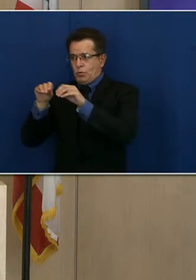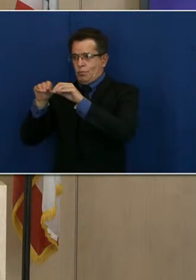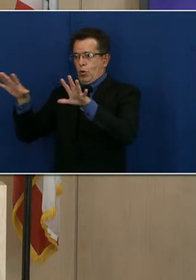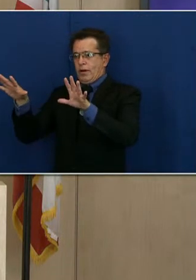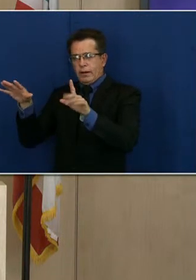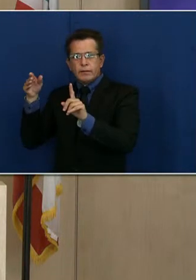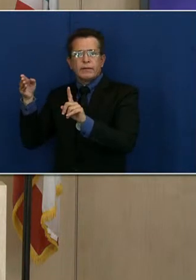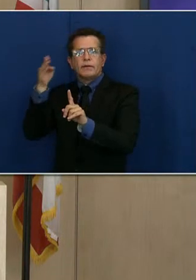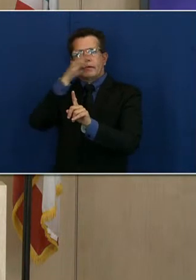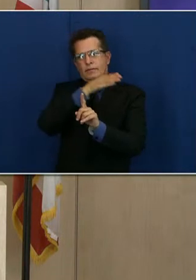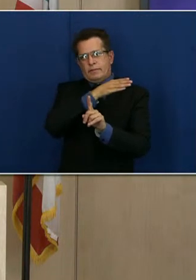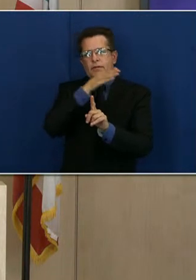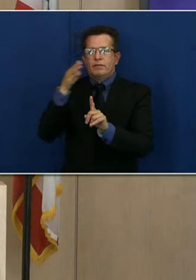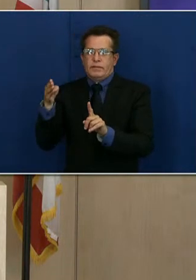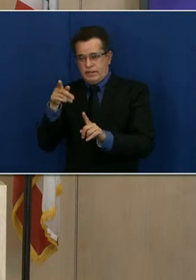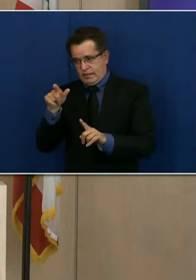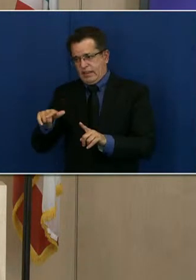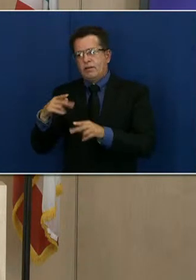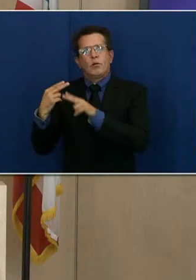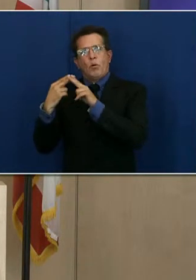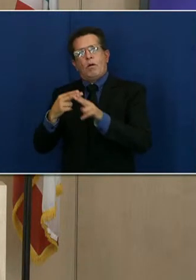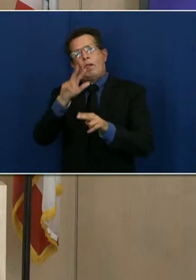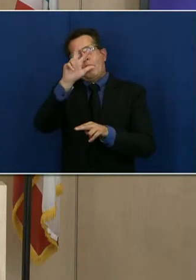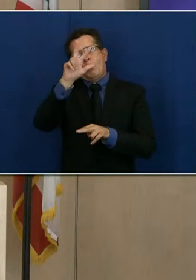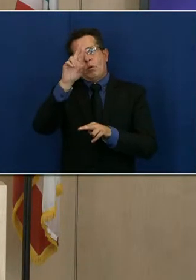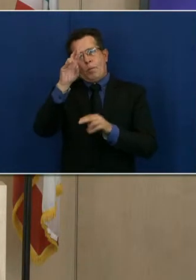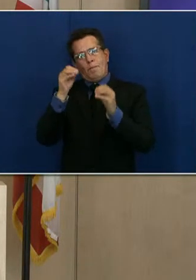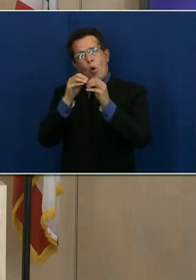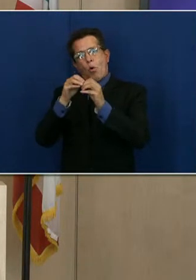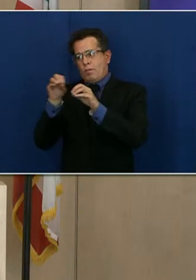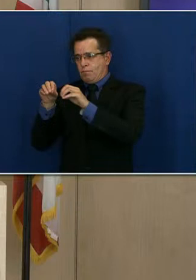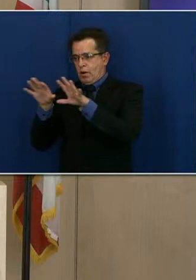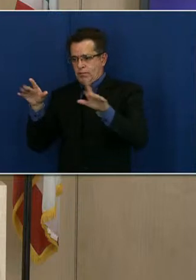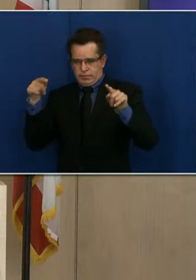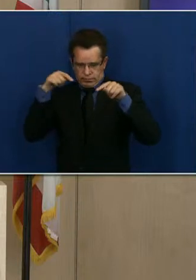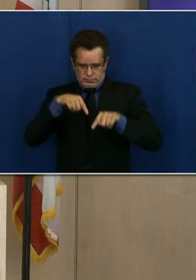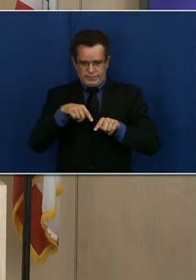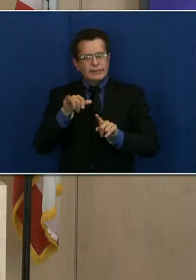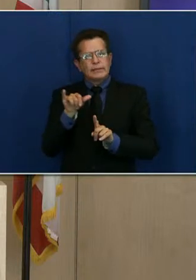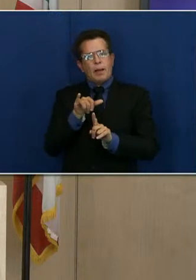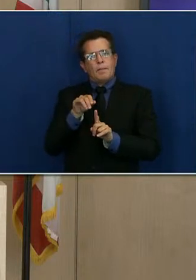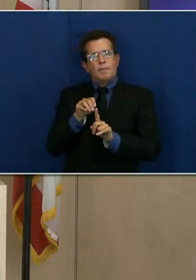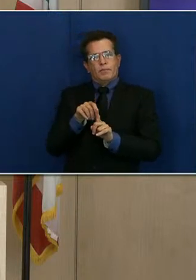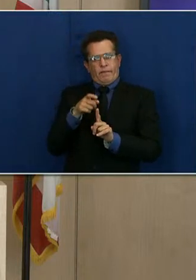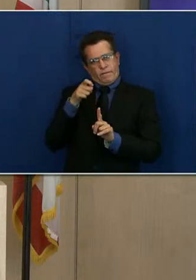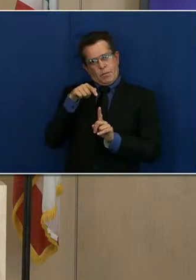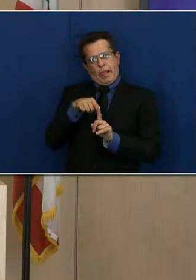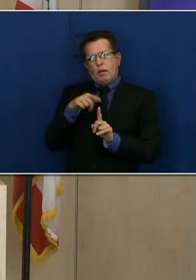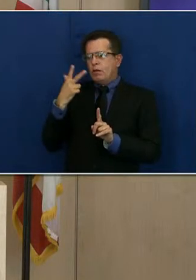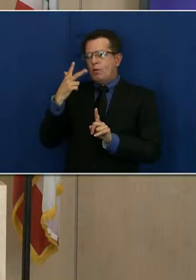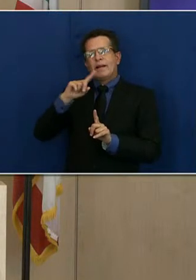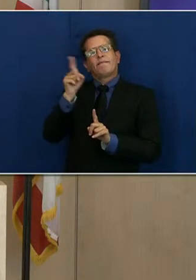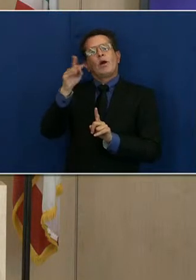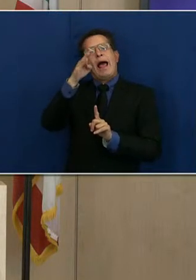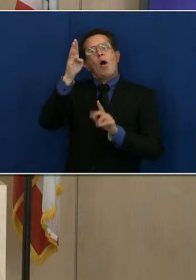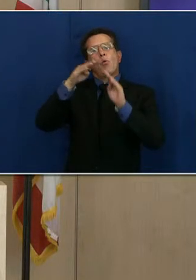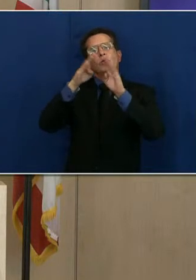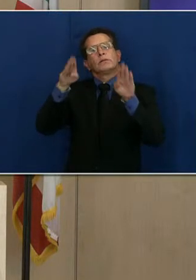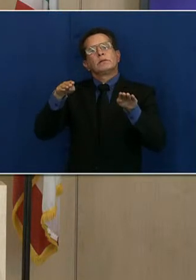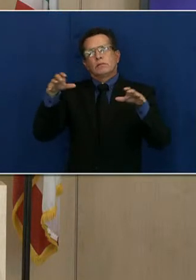and that constitutes if you have 3 or more from different households, not people that are roommates